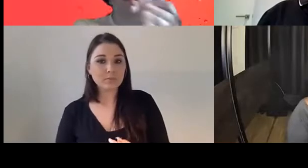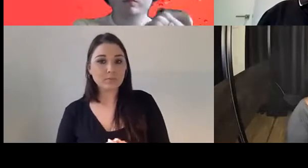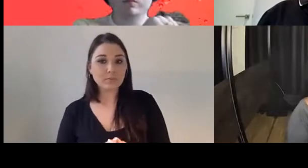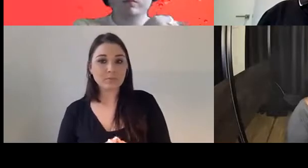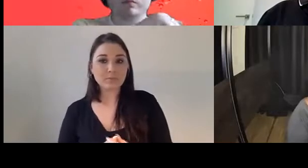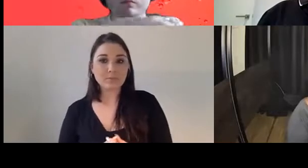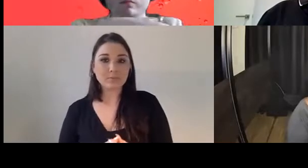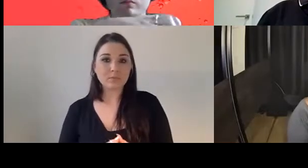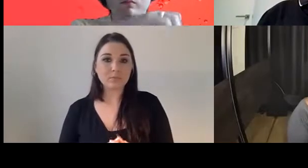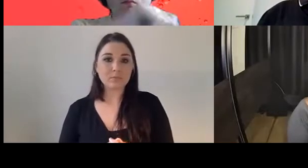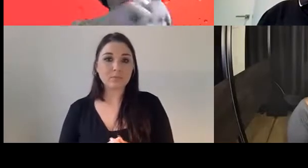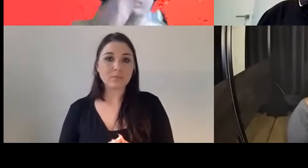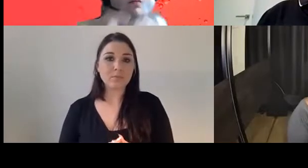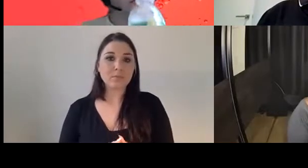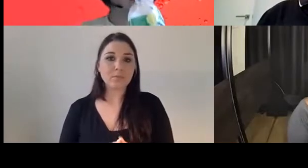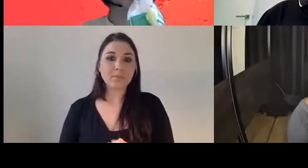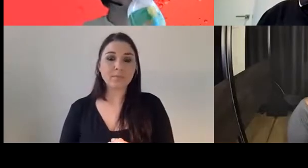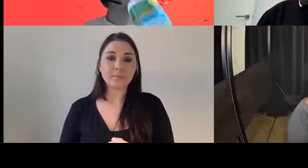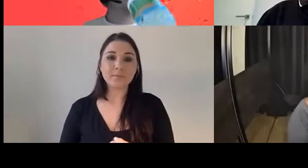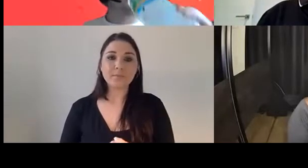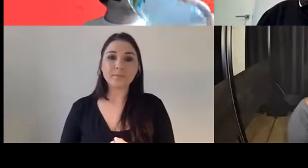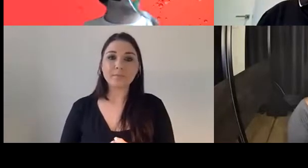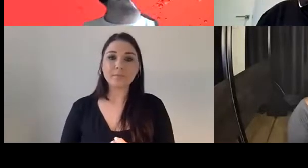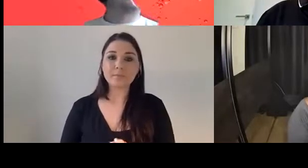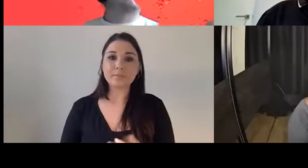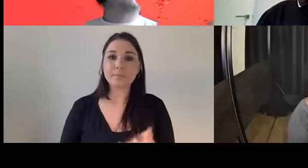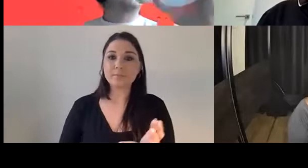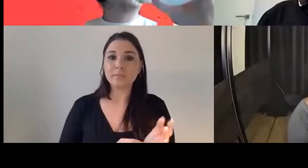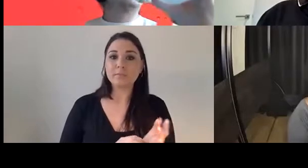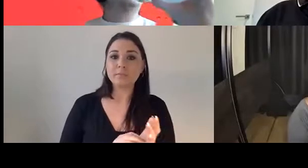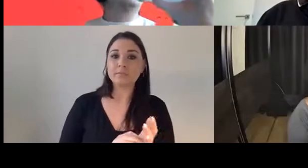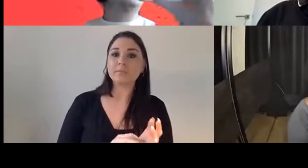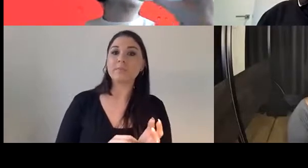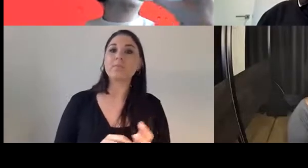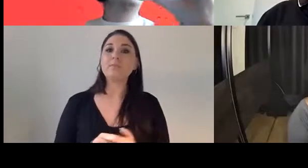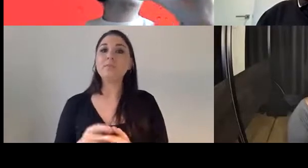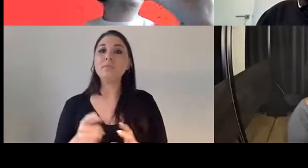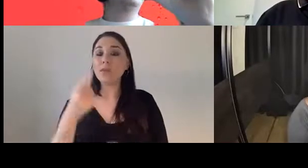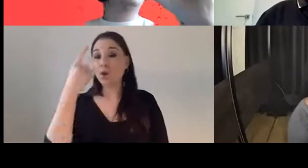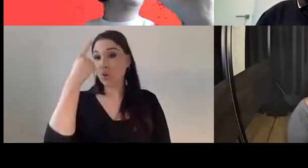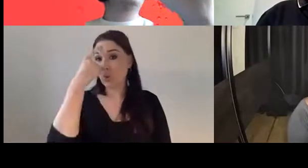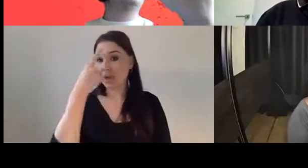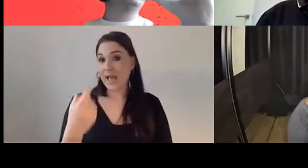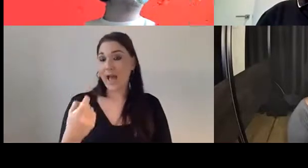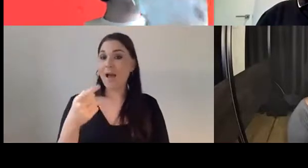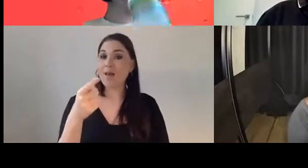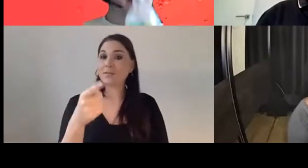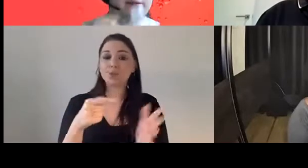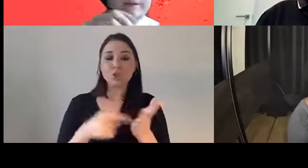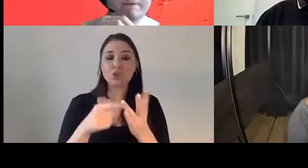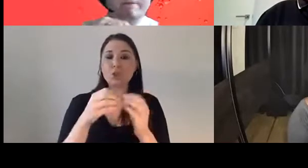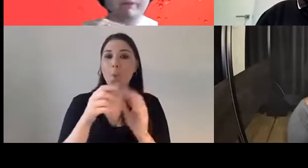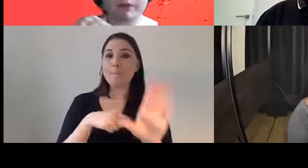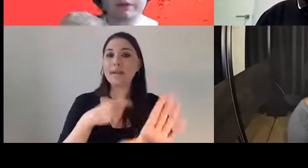If you try to make your website or app accessible by going through the Web Content